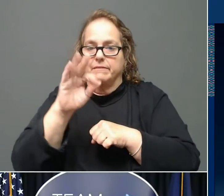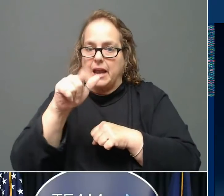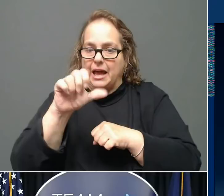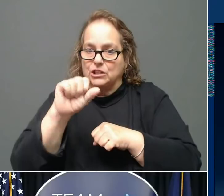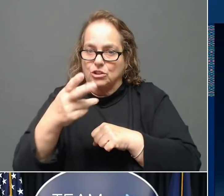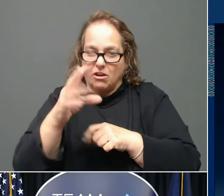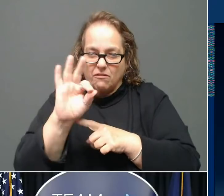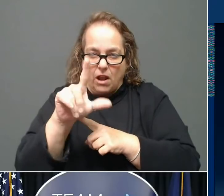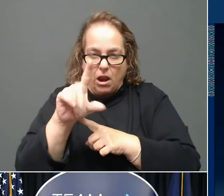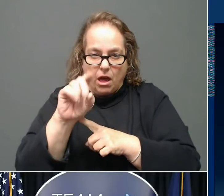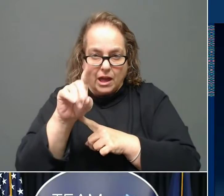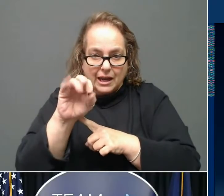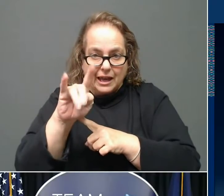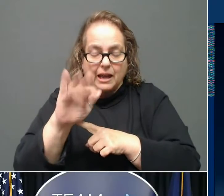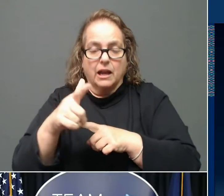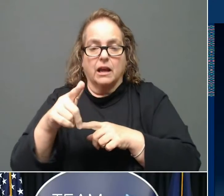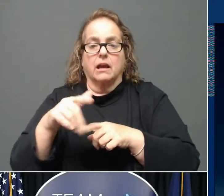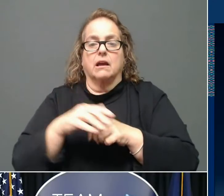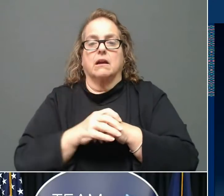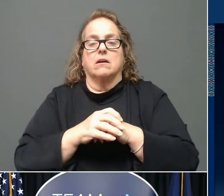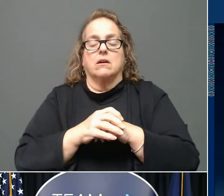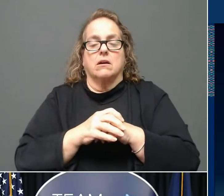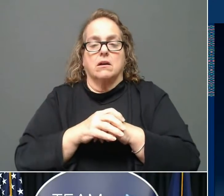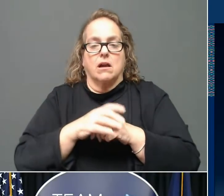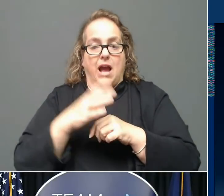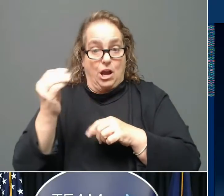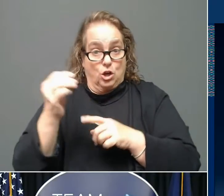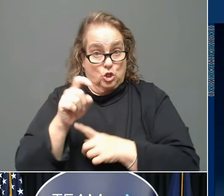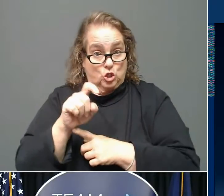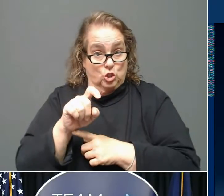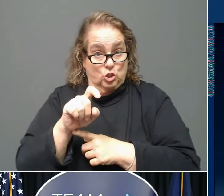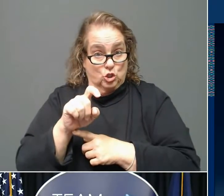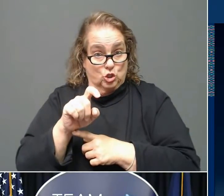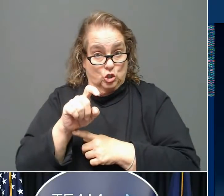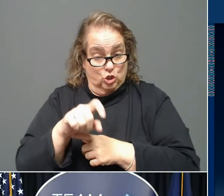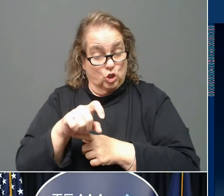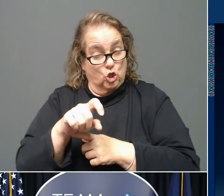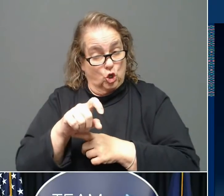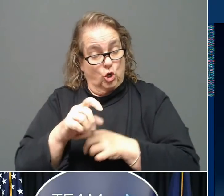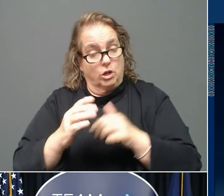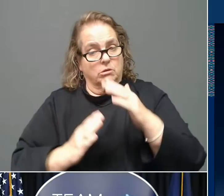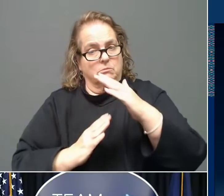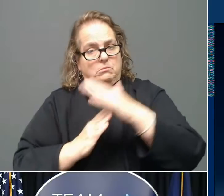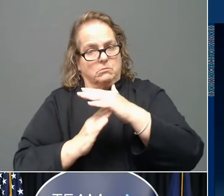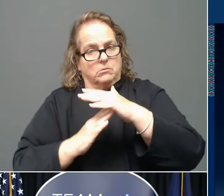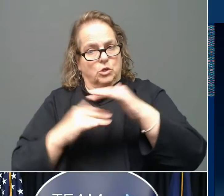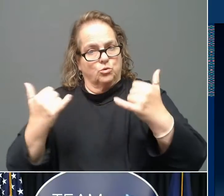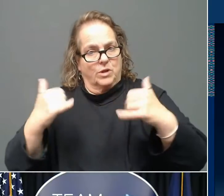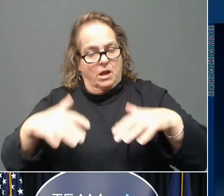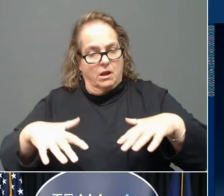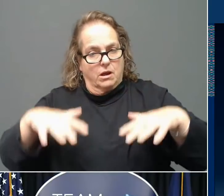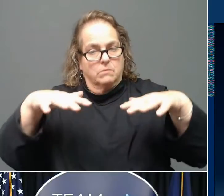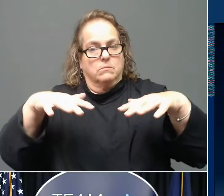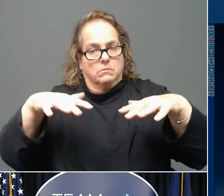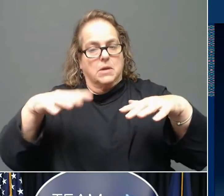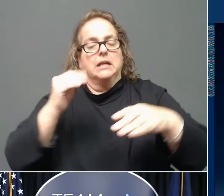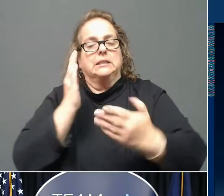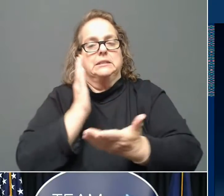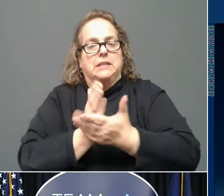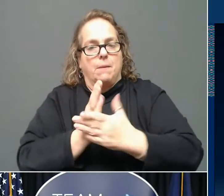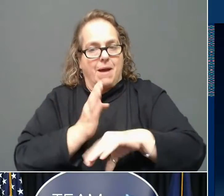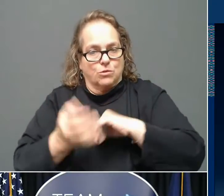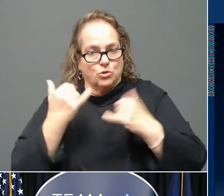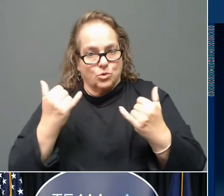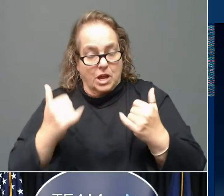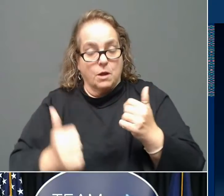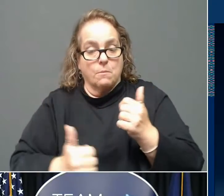of our tributaries. Should peak today. We have most of the peak. We have one in particular in